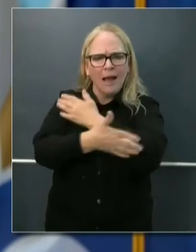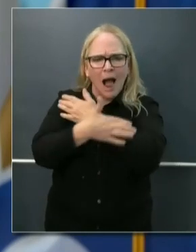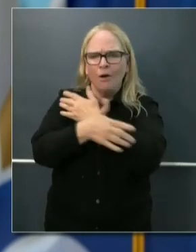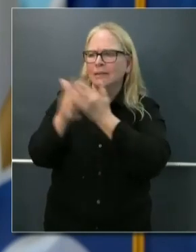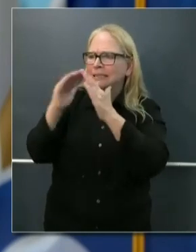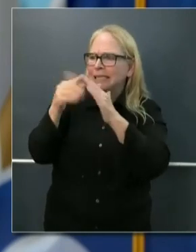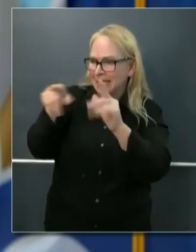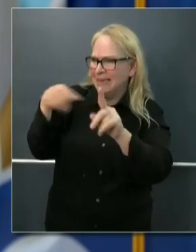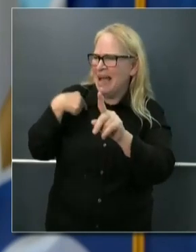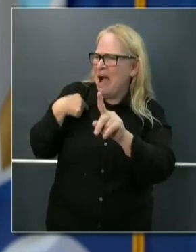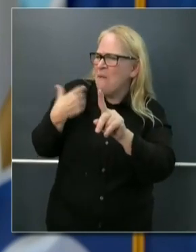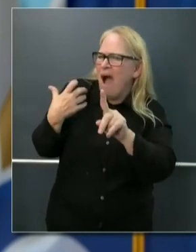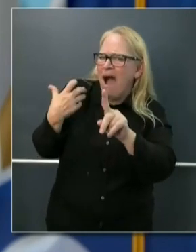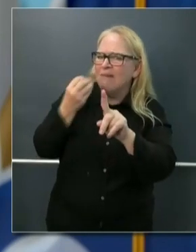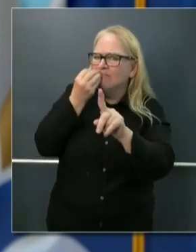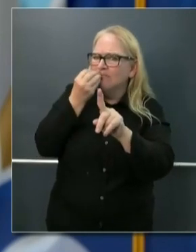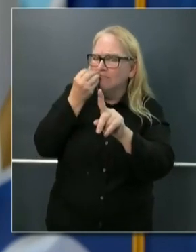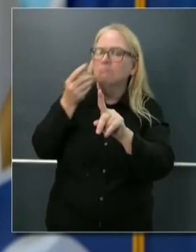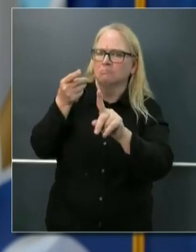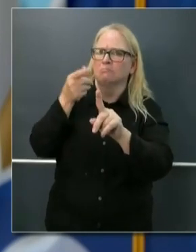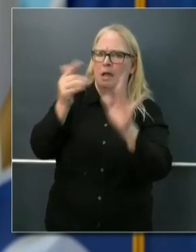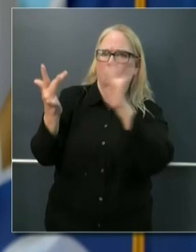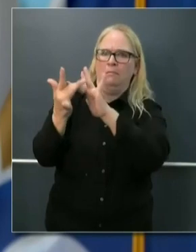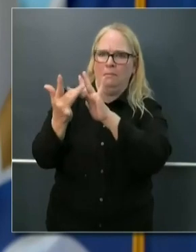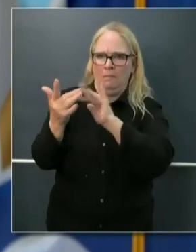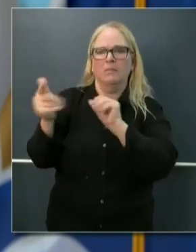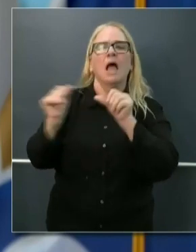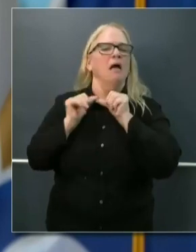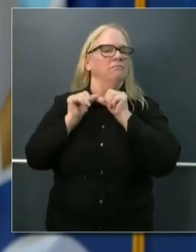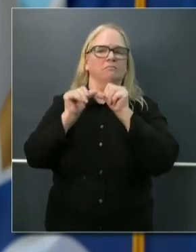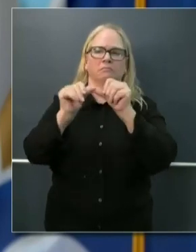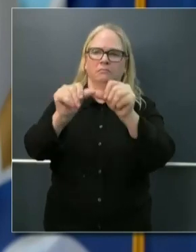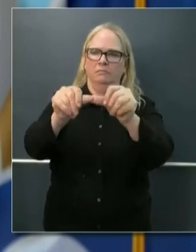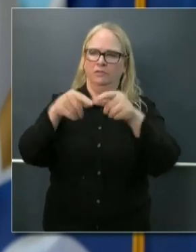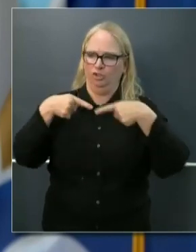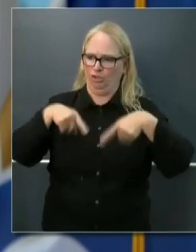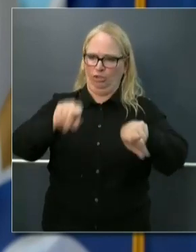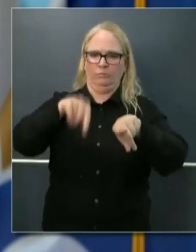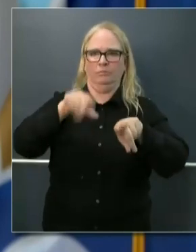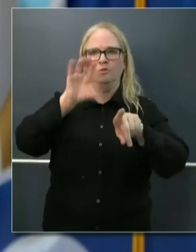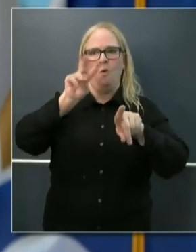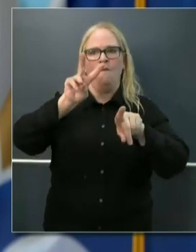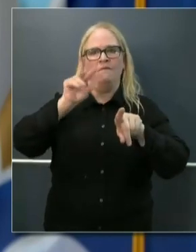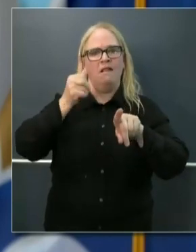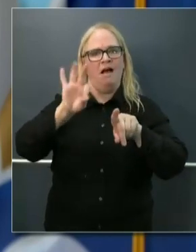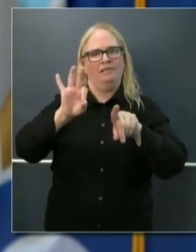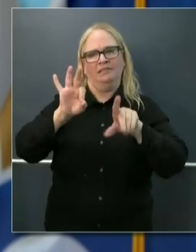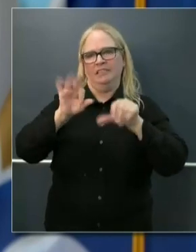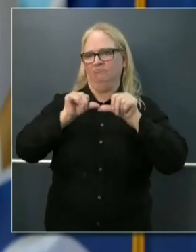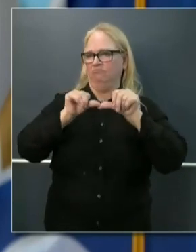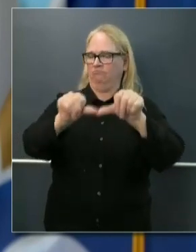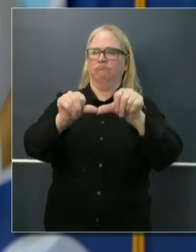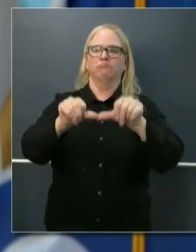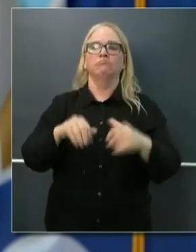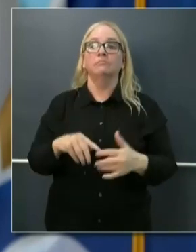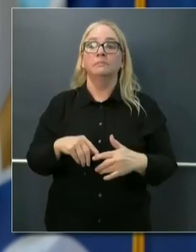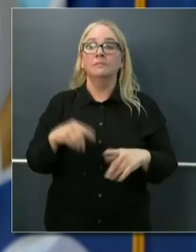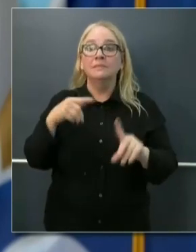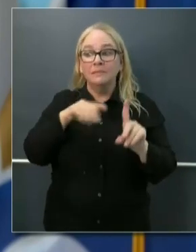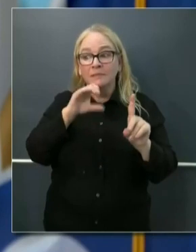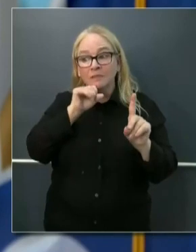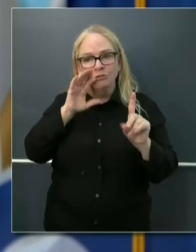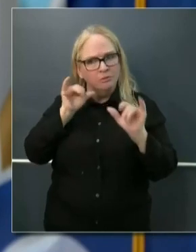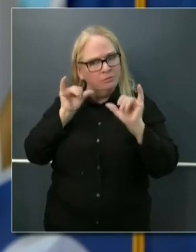as you suggest, for the duration of this crisis and our orders. To the extent that our seniors remain our most